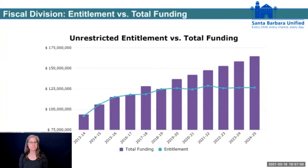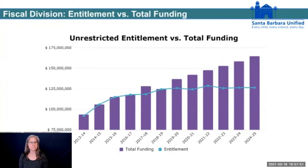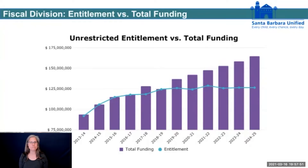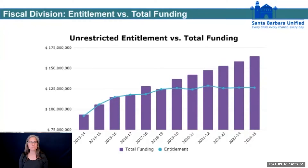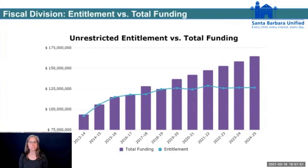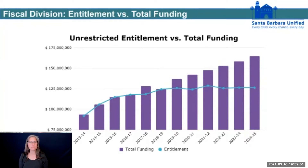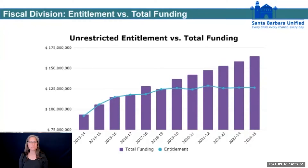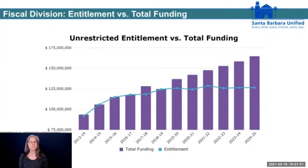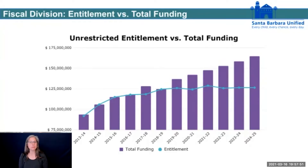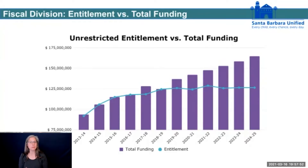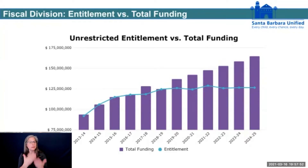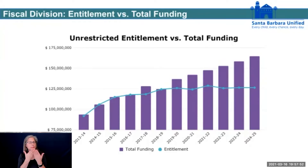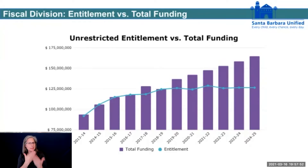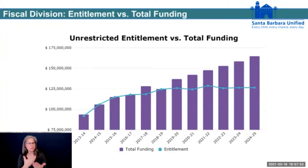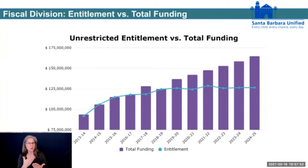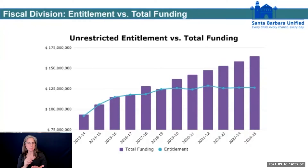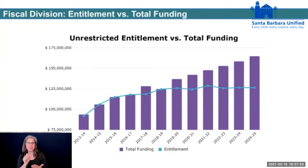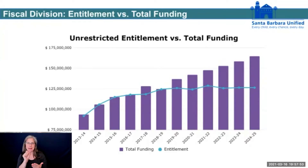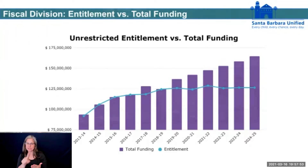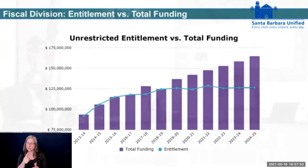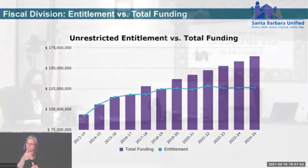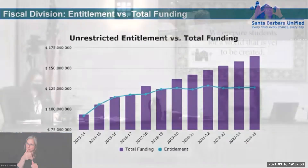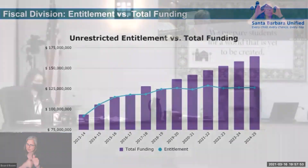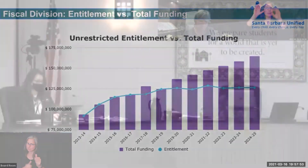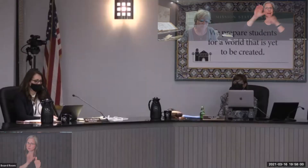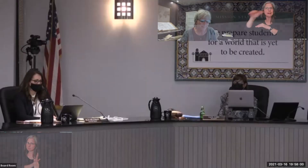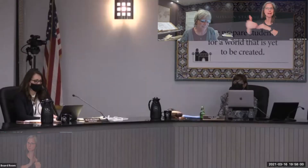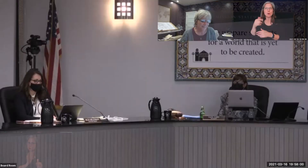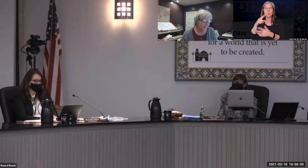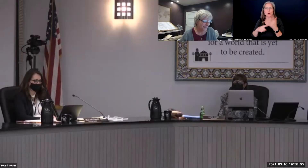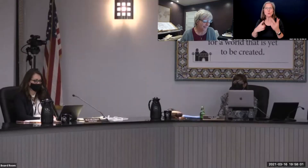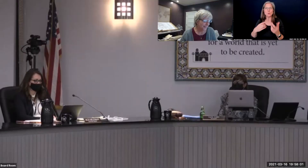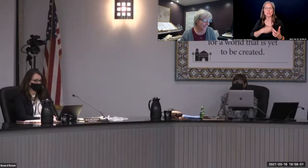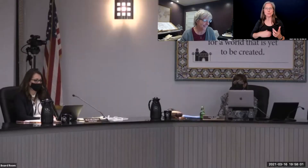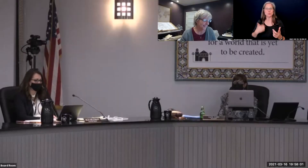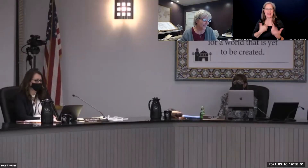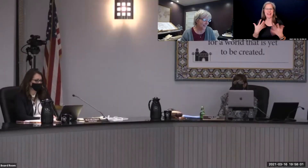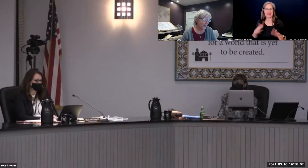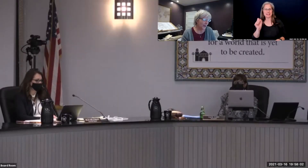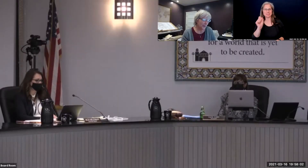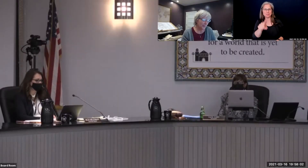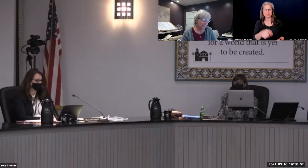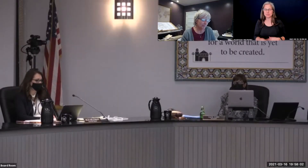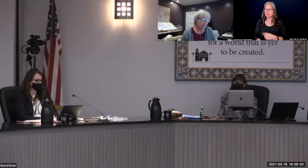Thank you. I'm going to ask you almost at every board meeting from now until you leave.